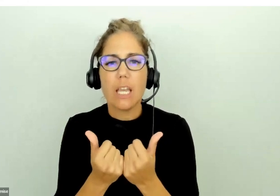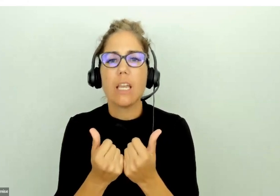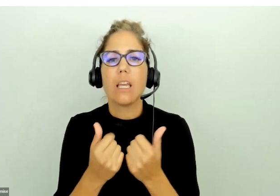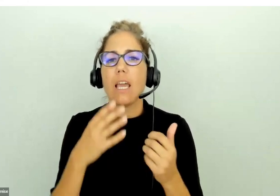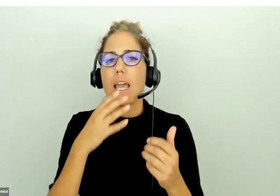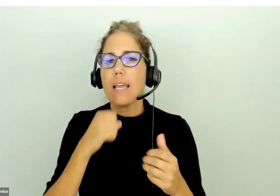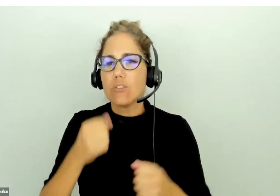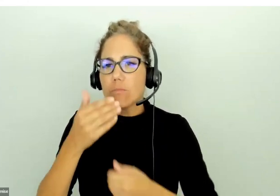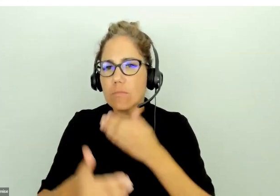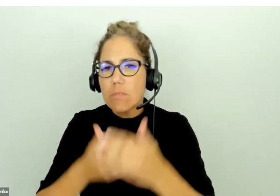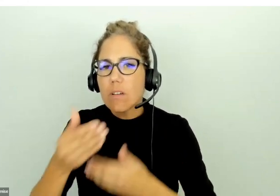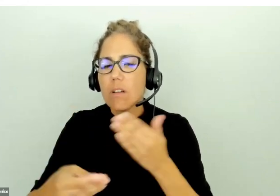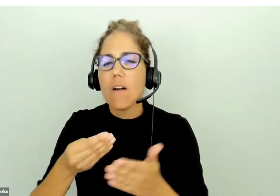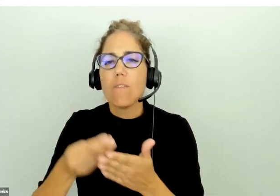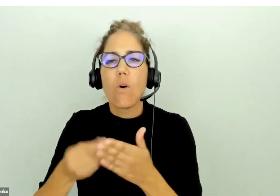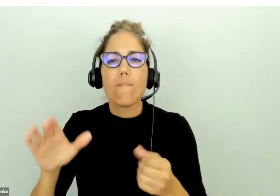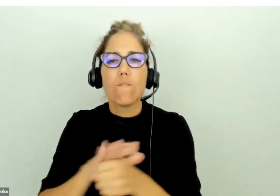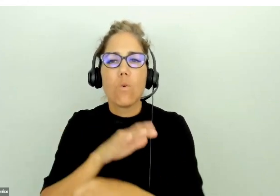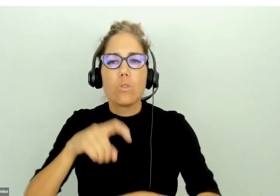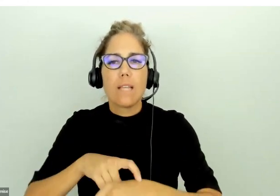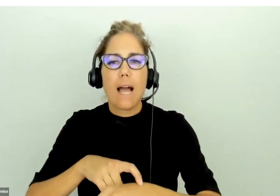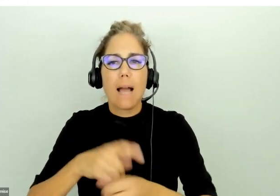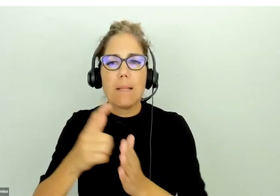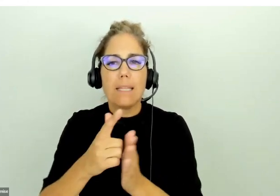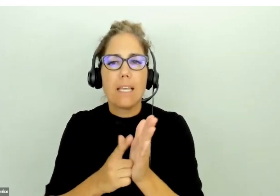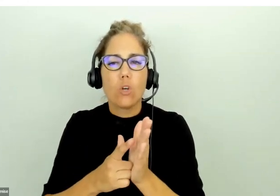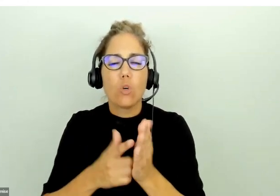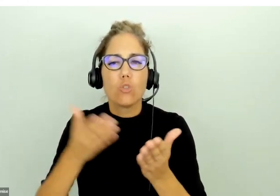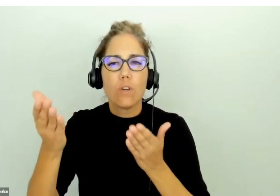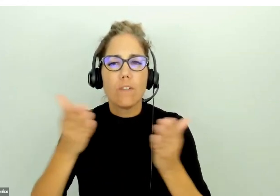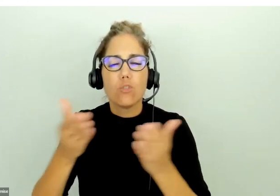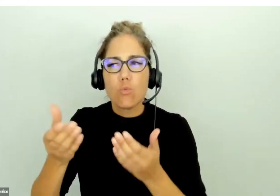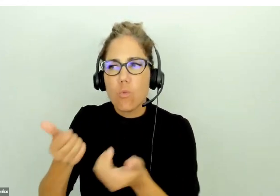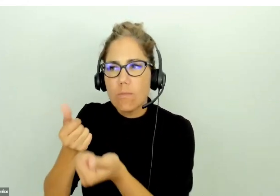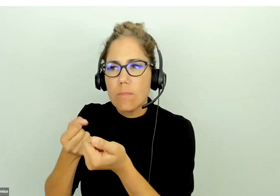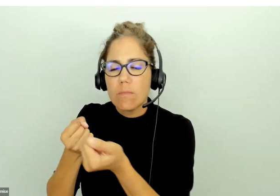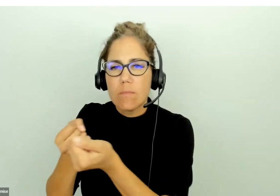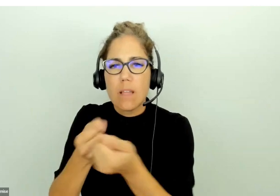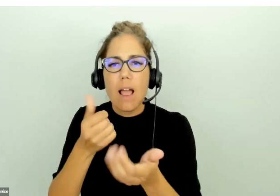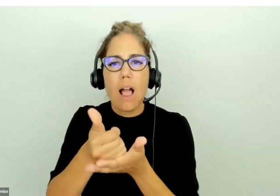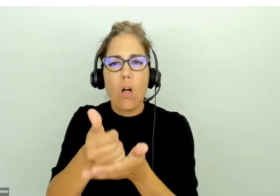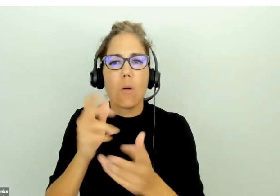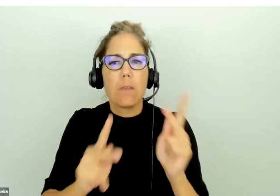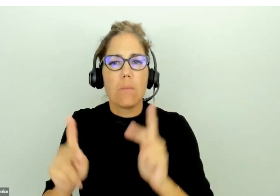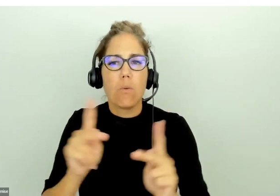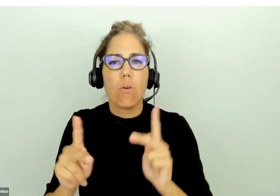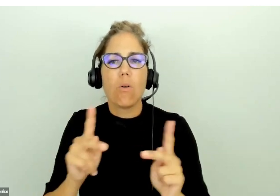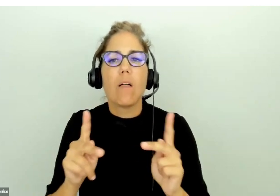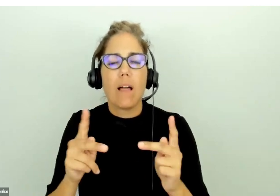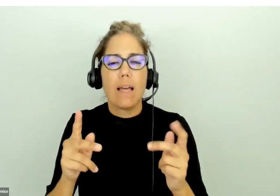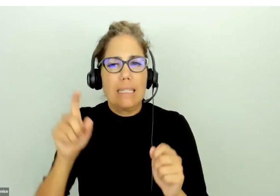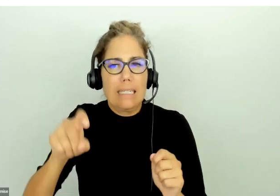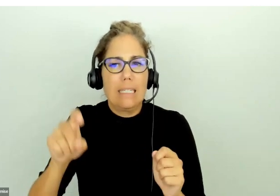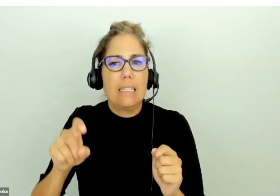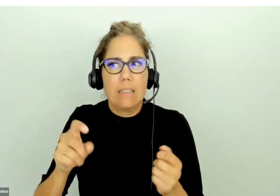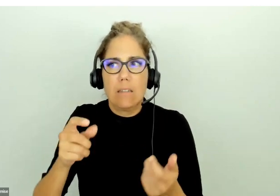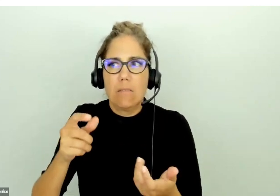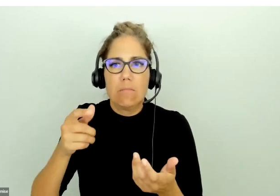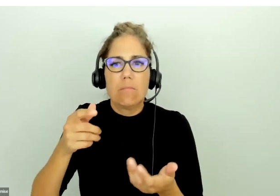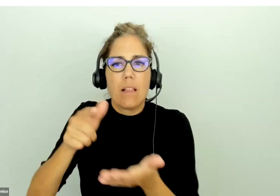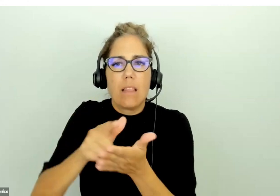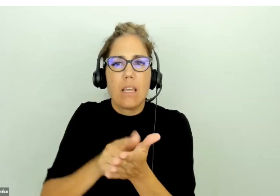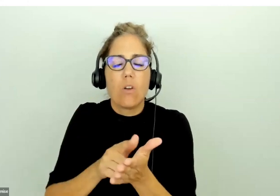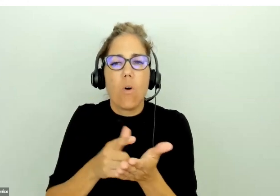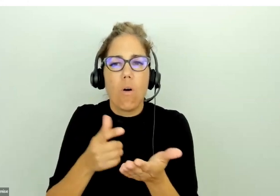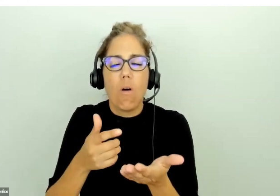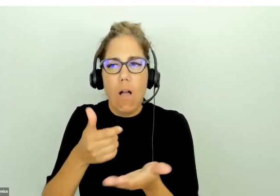full-time legal services to assist people with legal needs. Our action statement here is promote